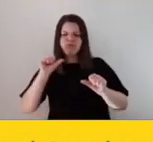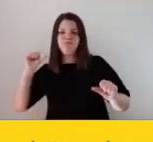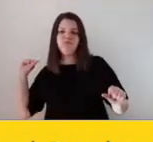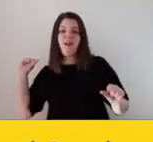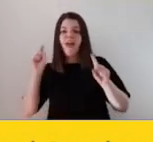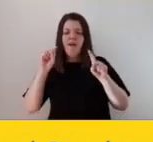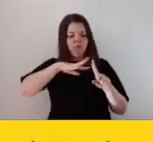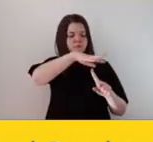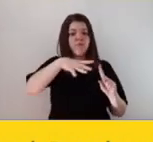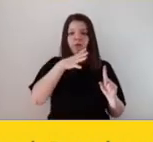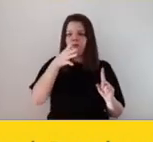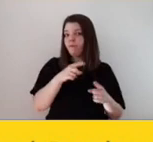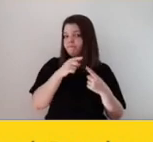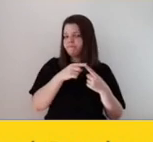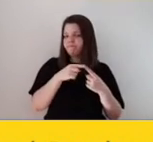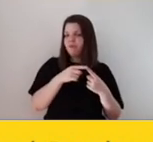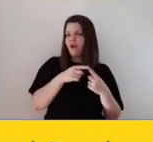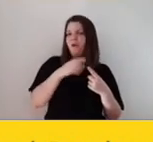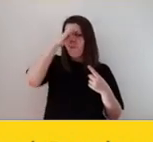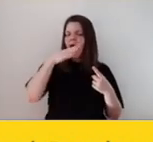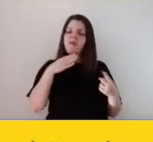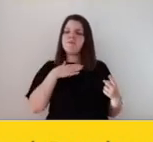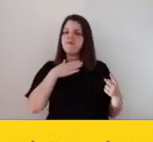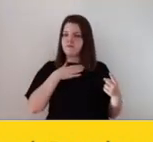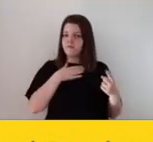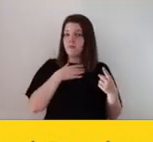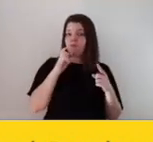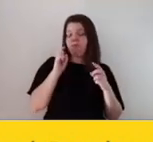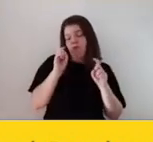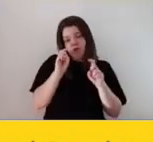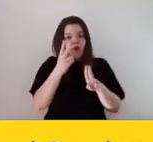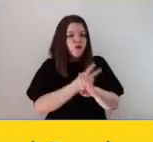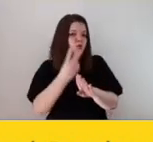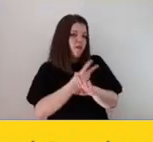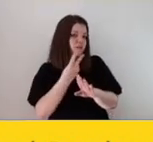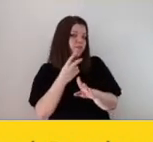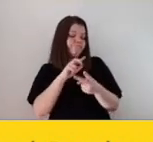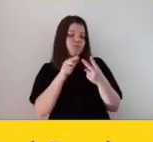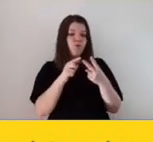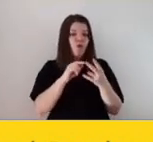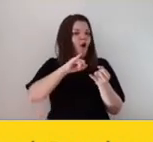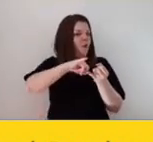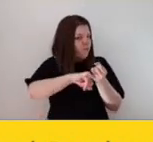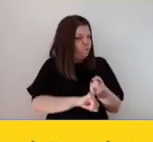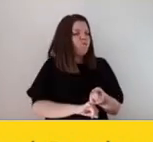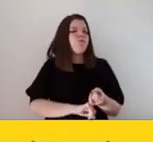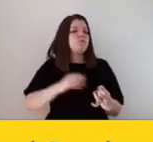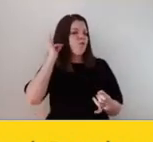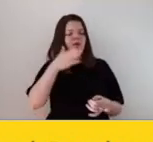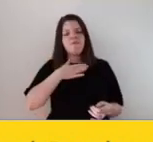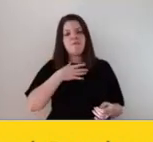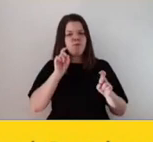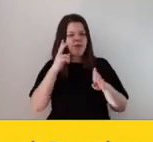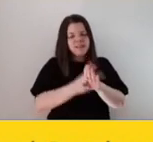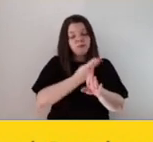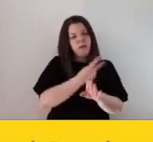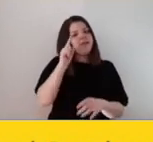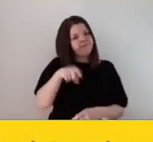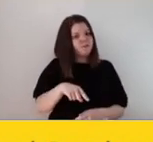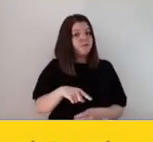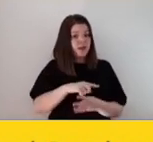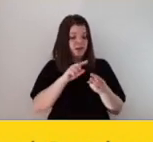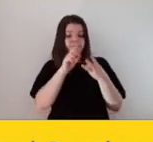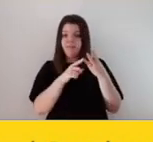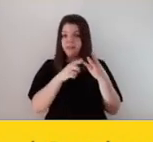my children. My life is all about education. My father was secondary teacher, my wife is secondary